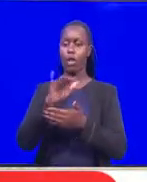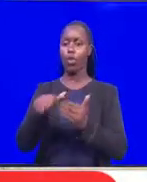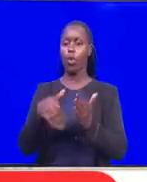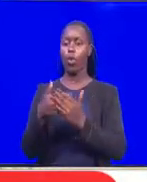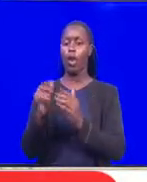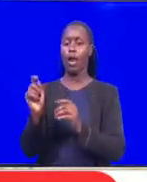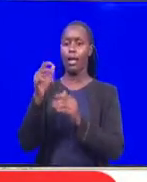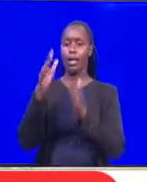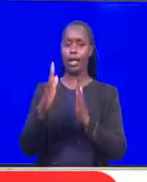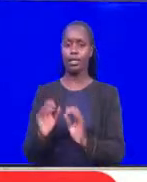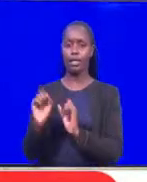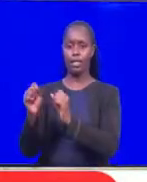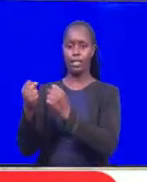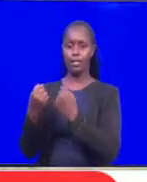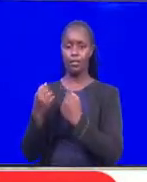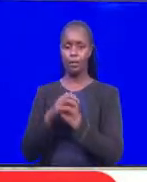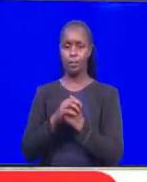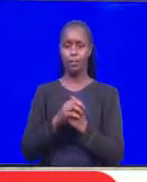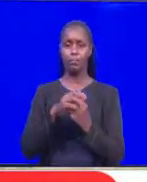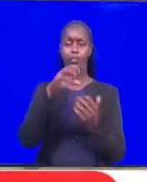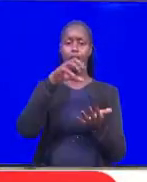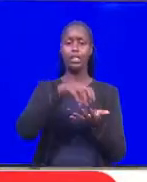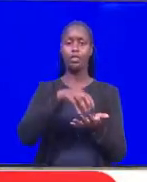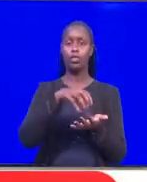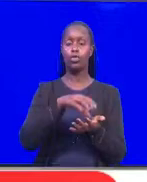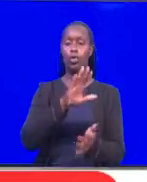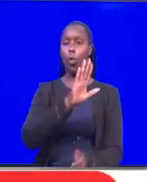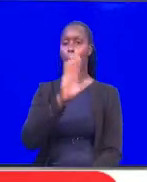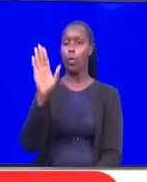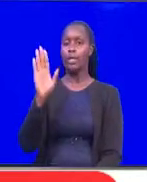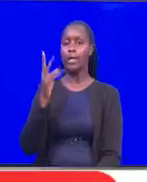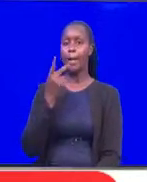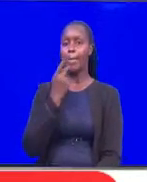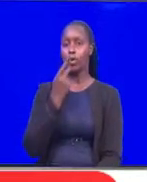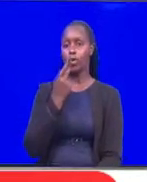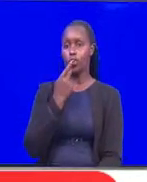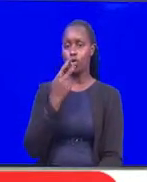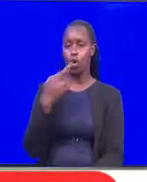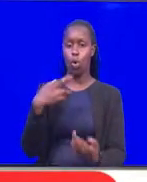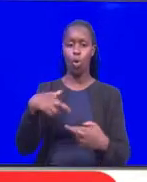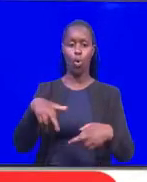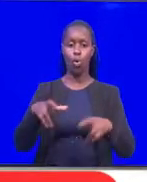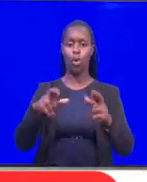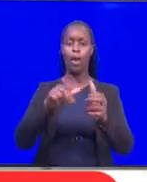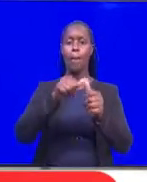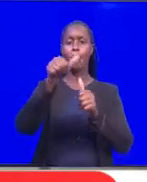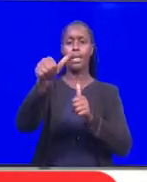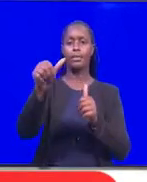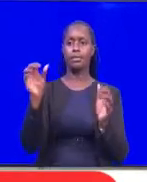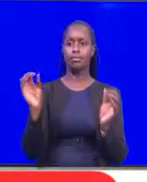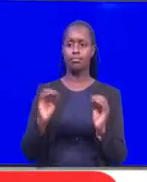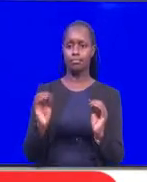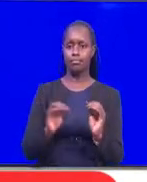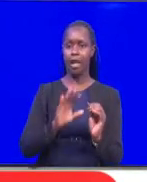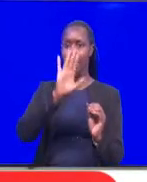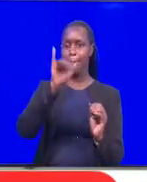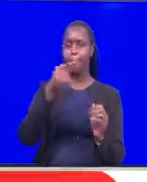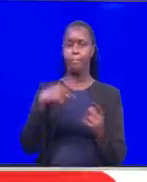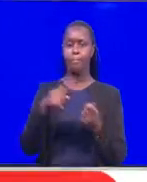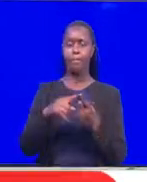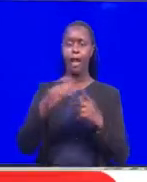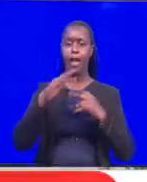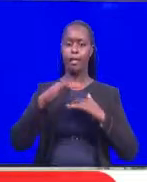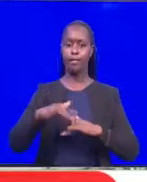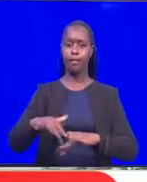This was the situation at West Pokot Thursday morning. Roads rendered impassable by the raging floodwaters and roofs